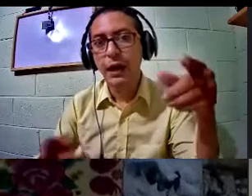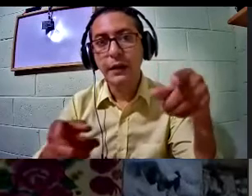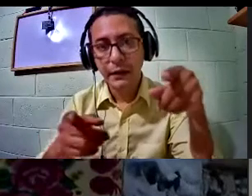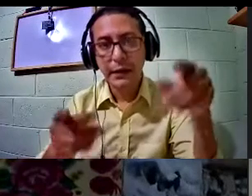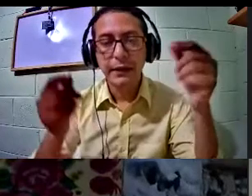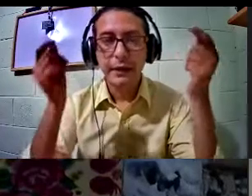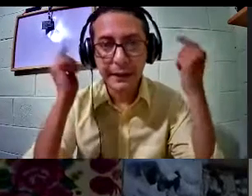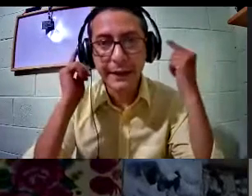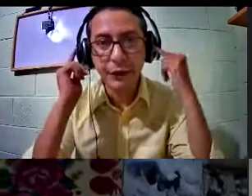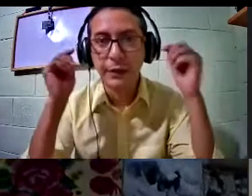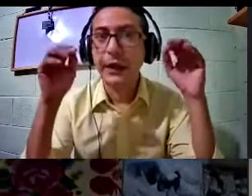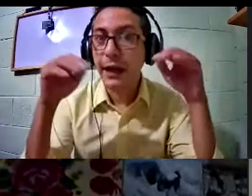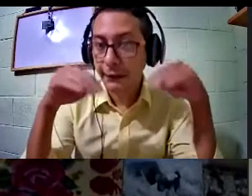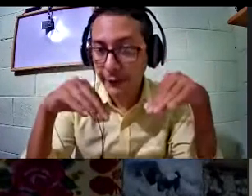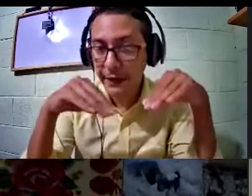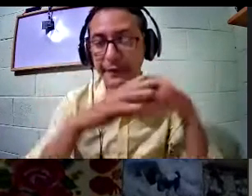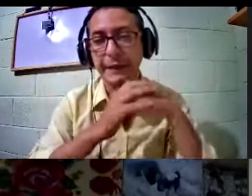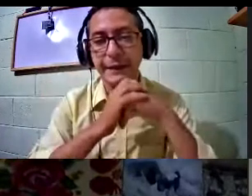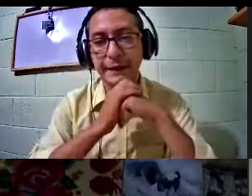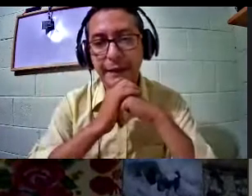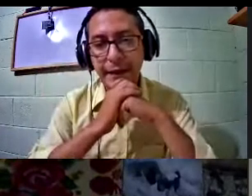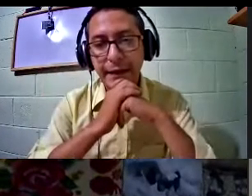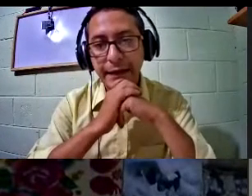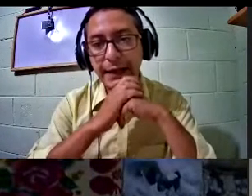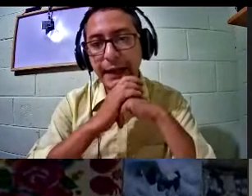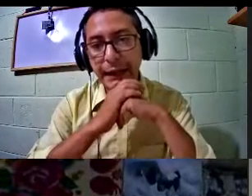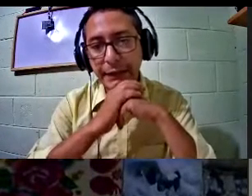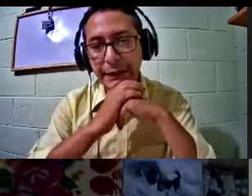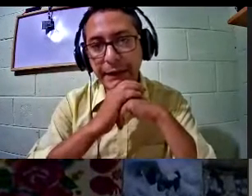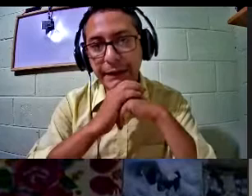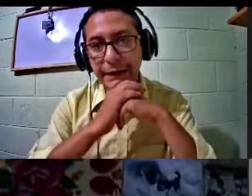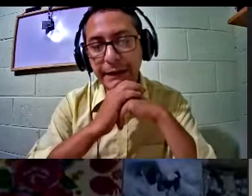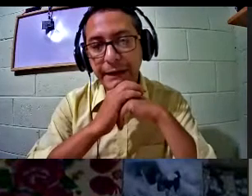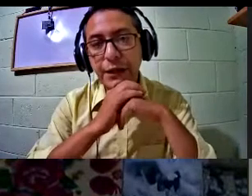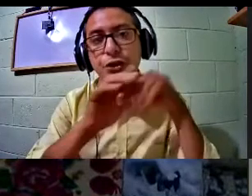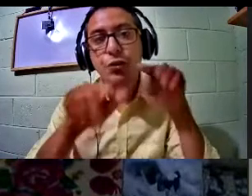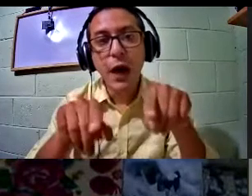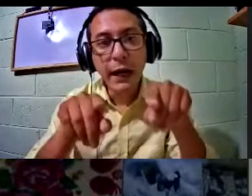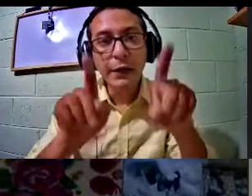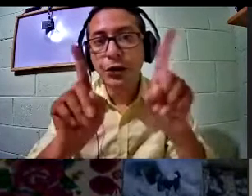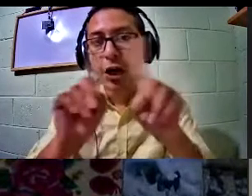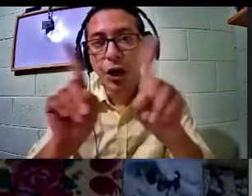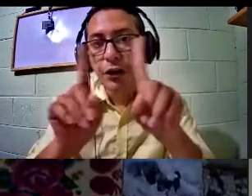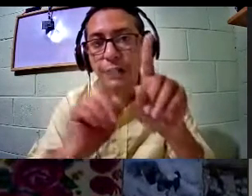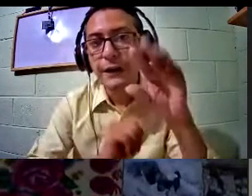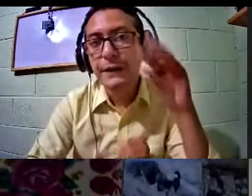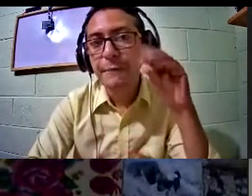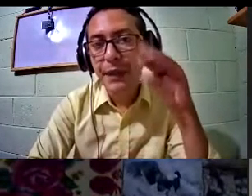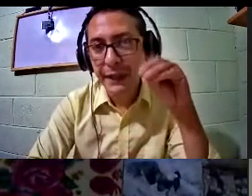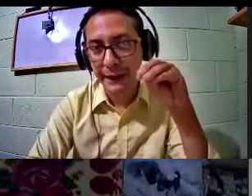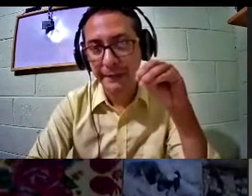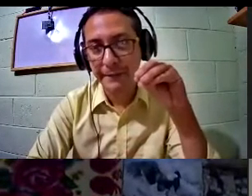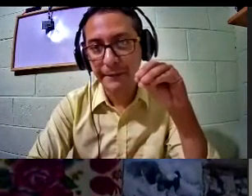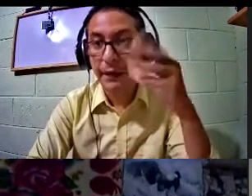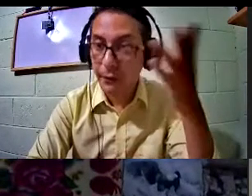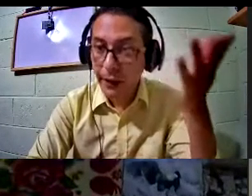You are listening to me, affirmative sentence. Negative sentence, you are not